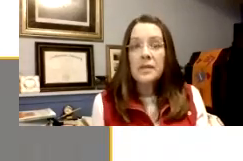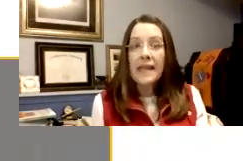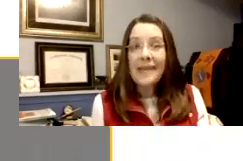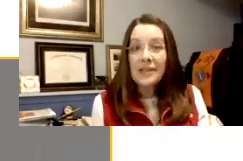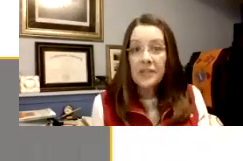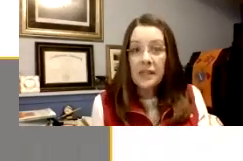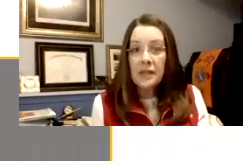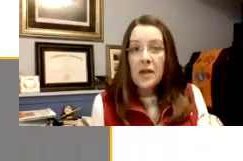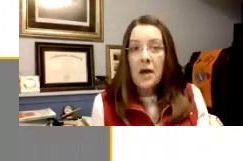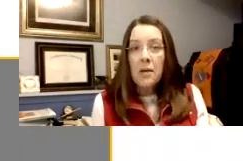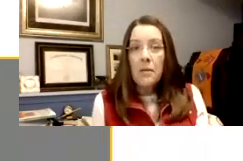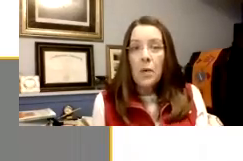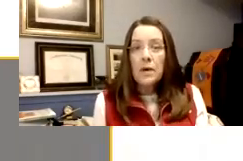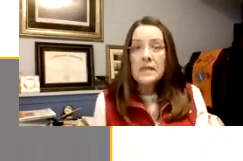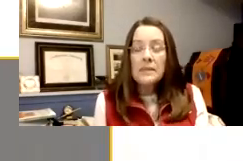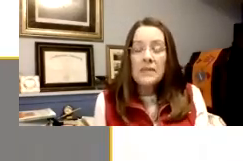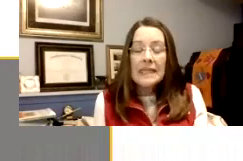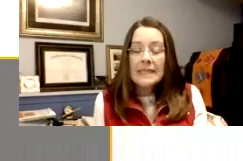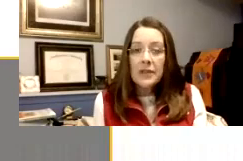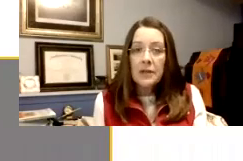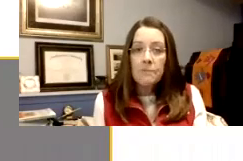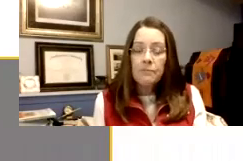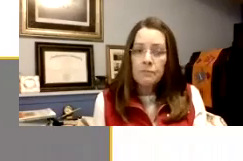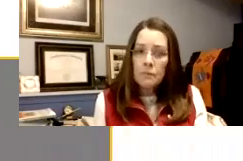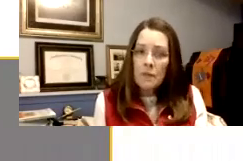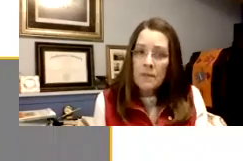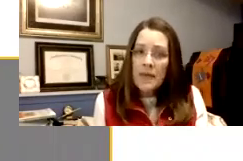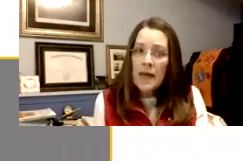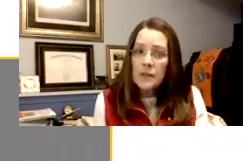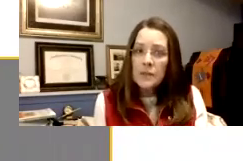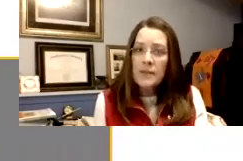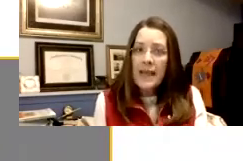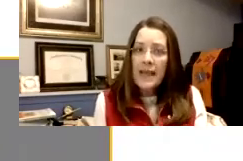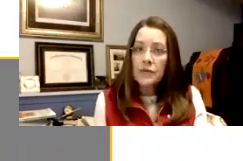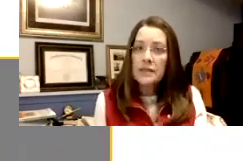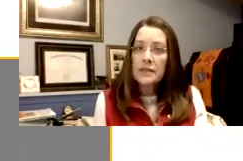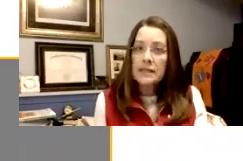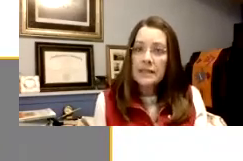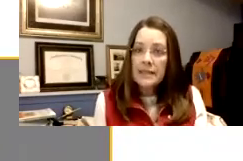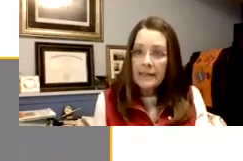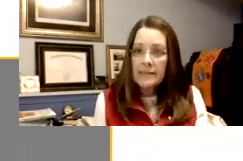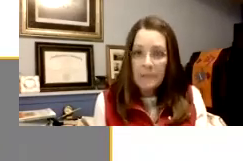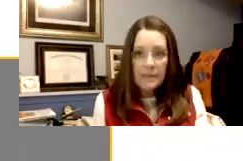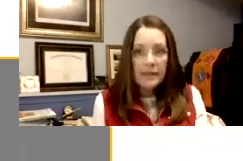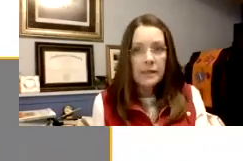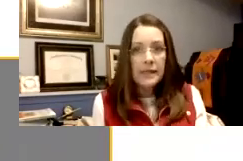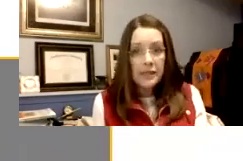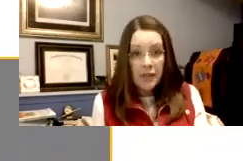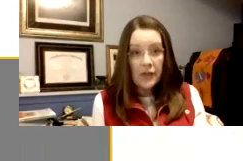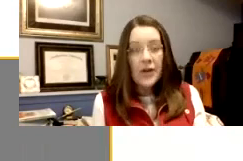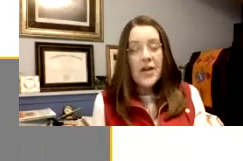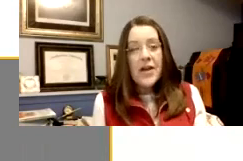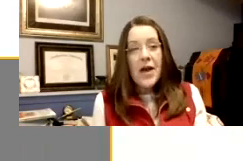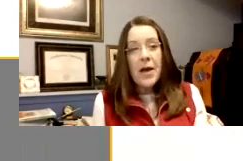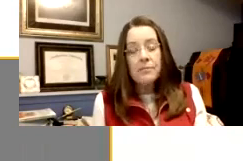diagnosed with ADHD or something similar, because those behaviors tend to mimic each